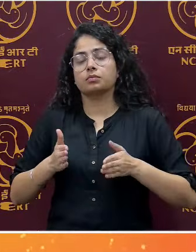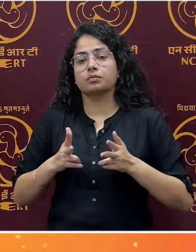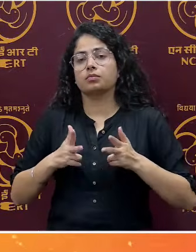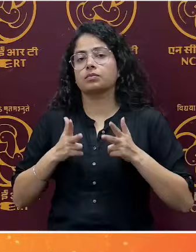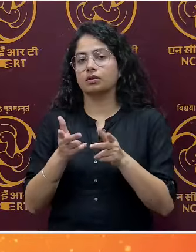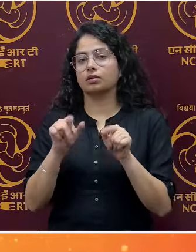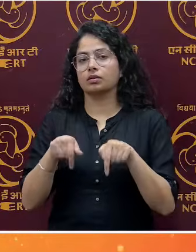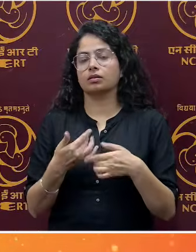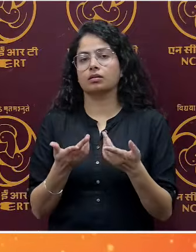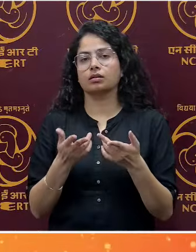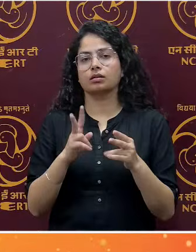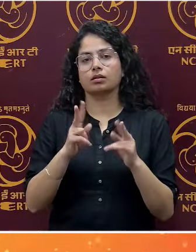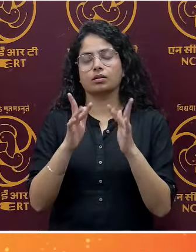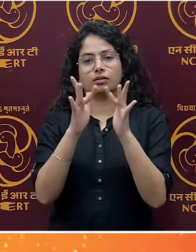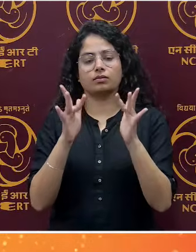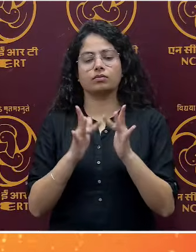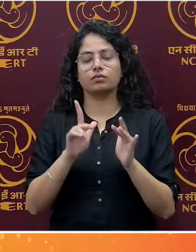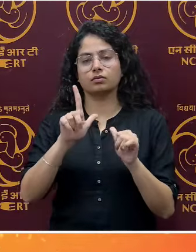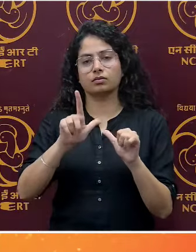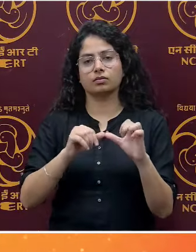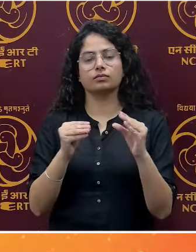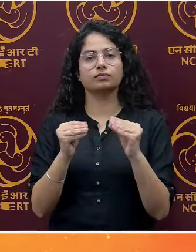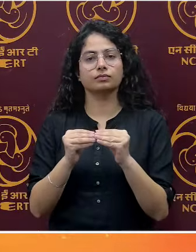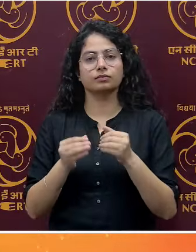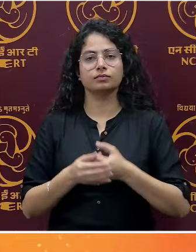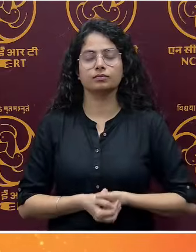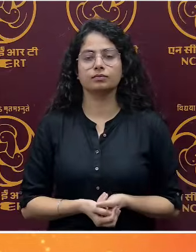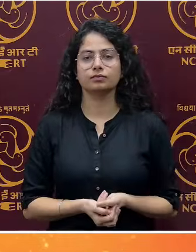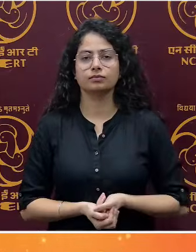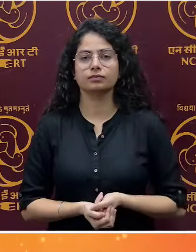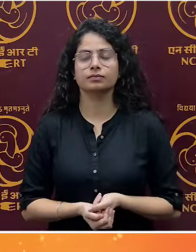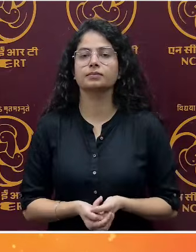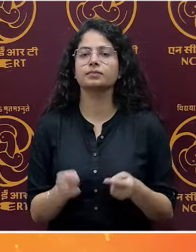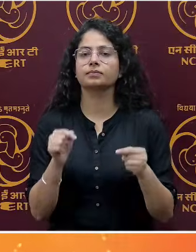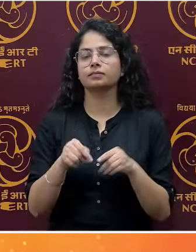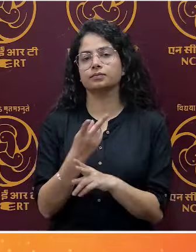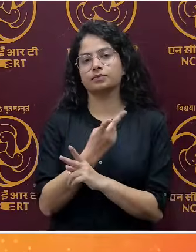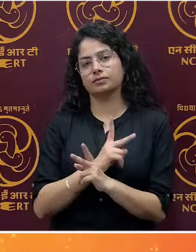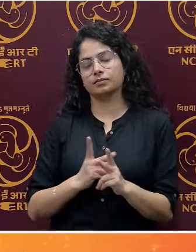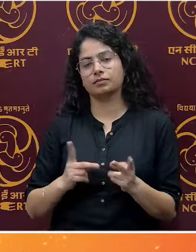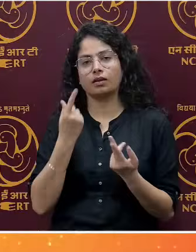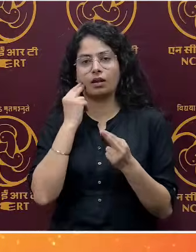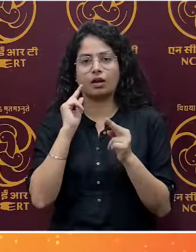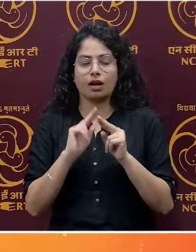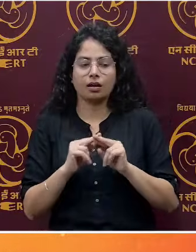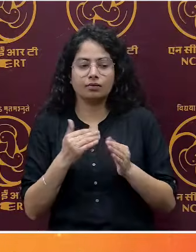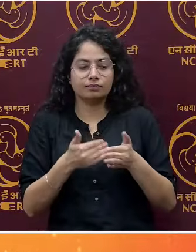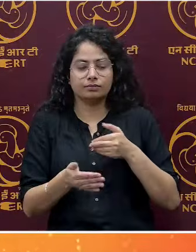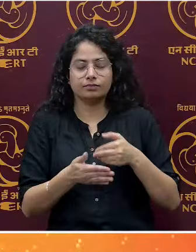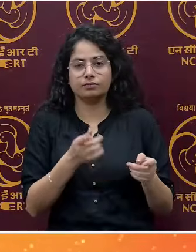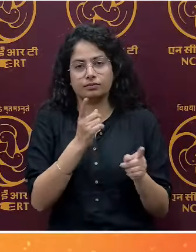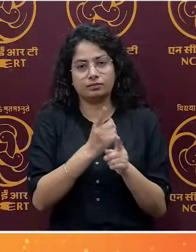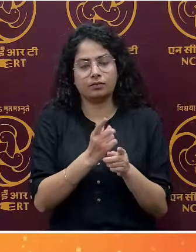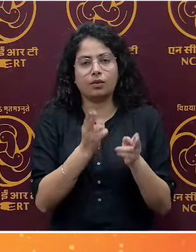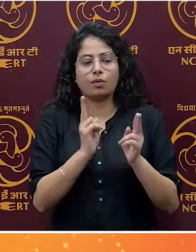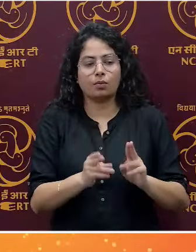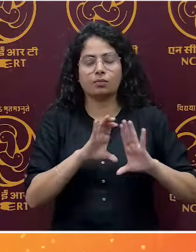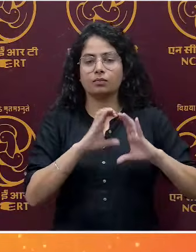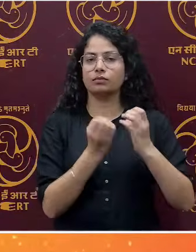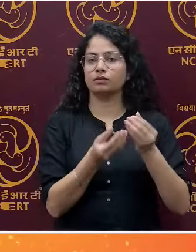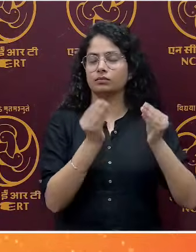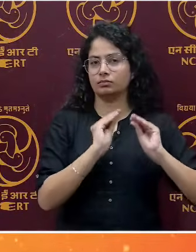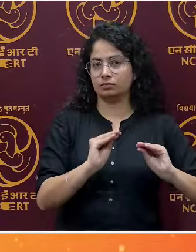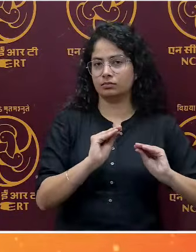virtual labs. So it is going to make the difference if we are teaching the concept in normal class. You